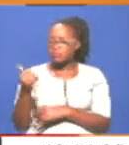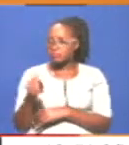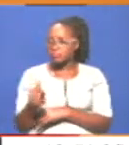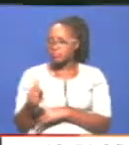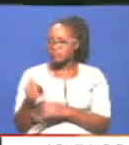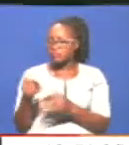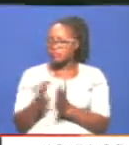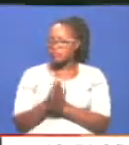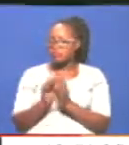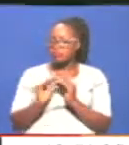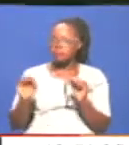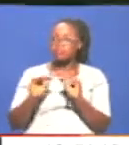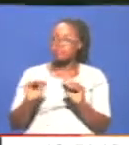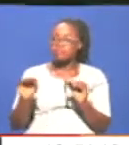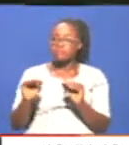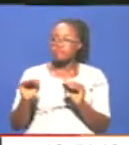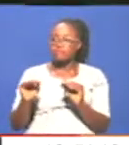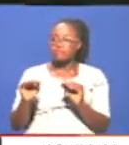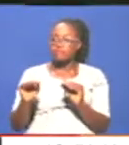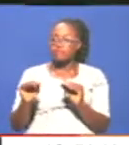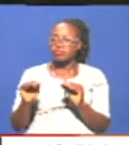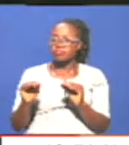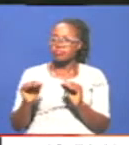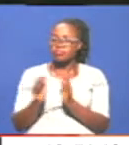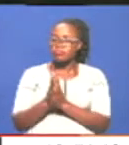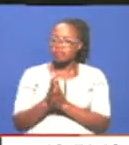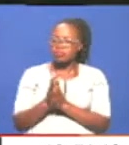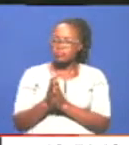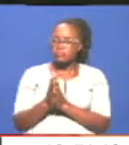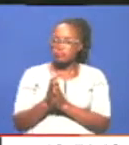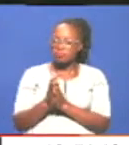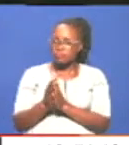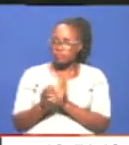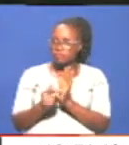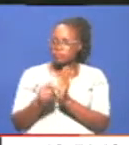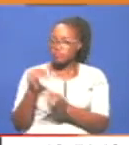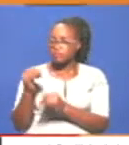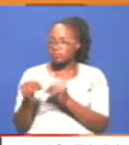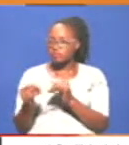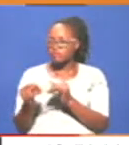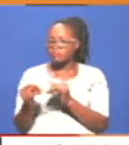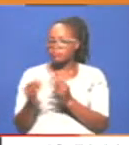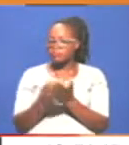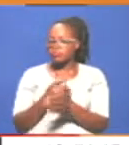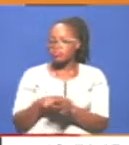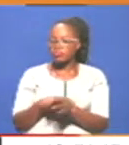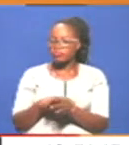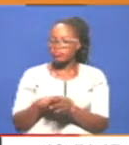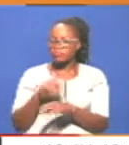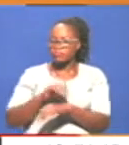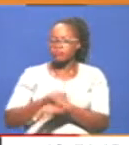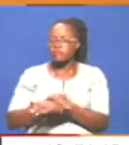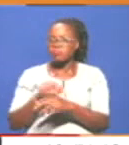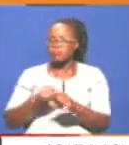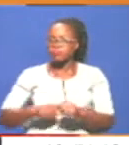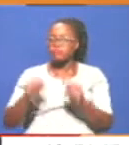You know, teaching is an art, you know, it's an art in itself. And sometimes you can be a very good grandmaster, but if you don't